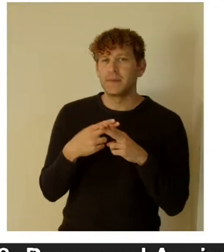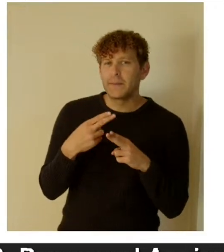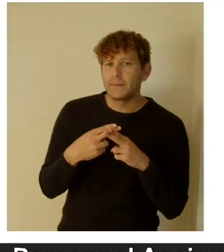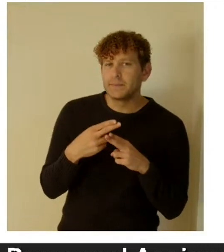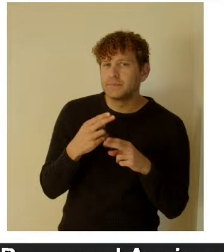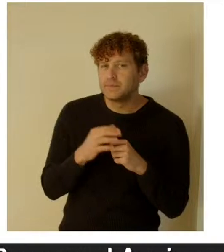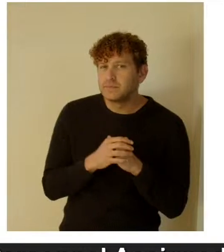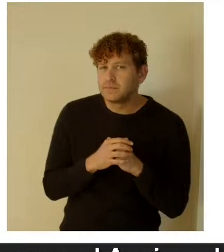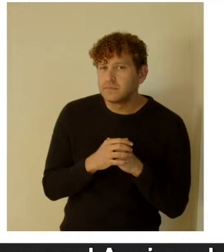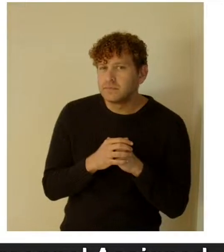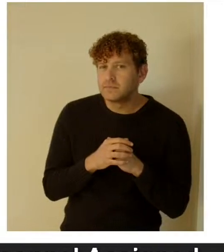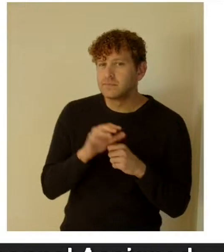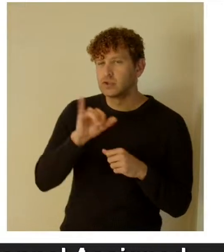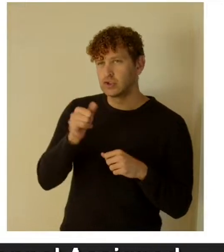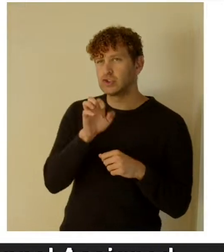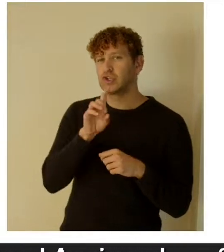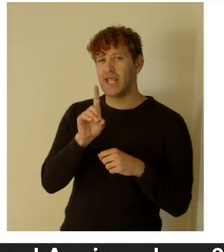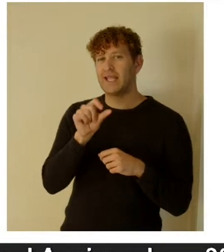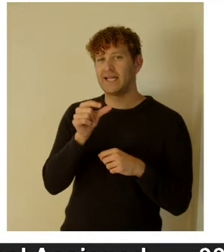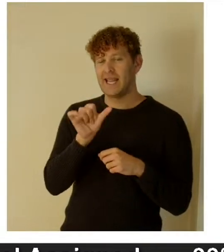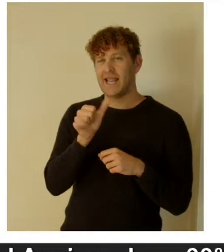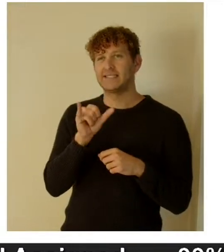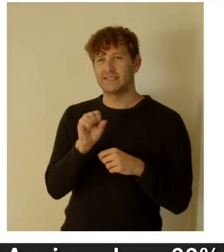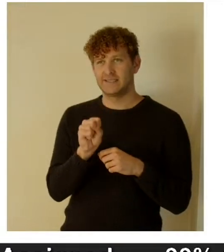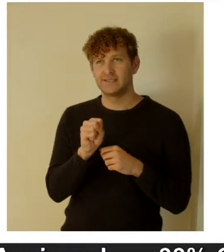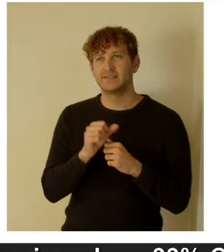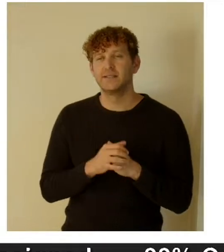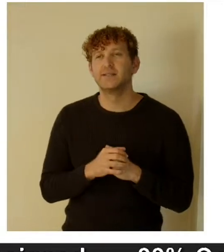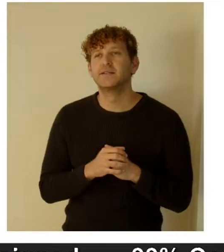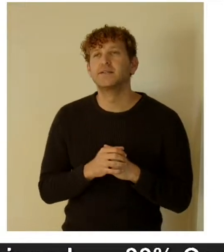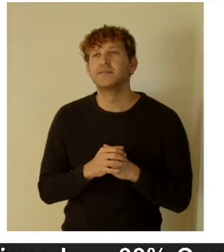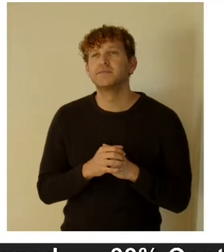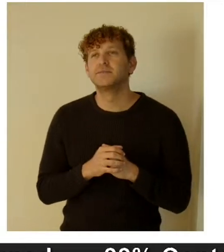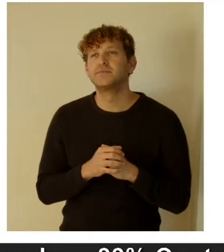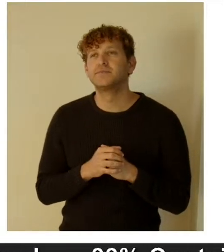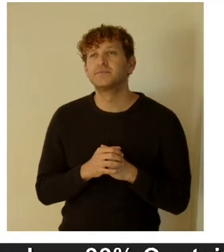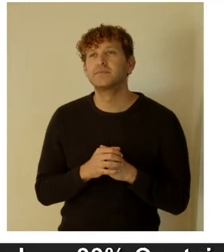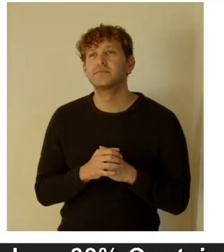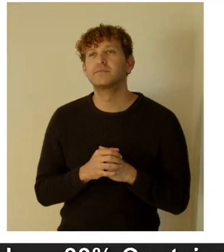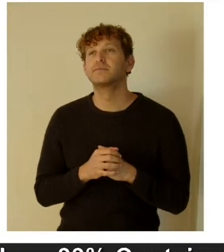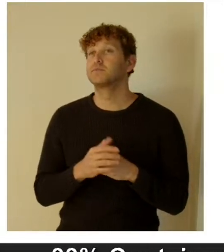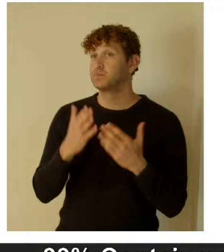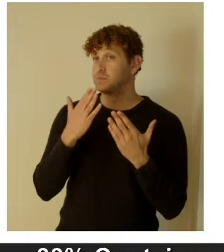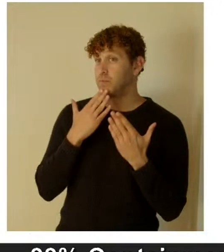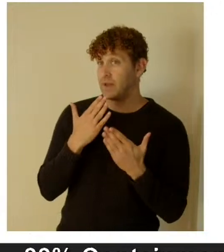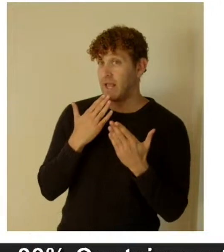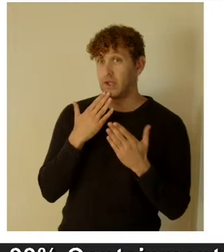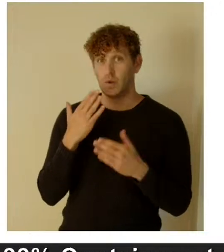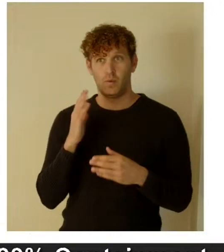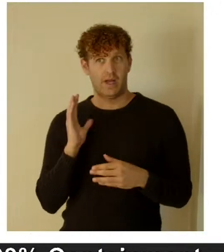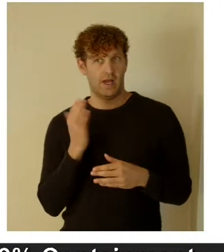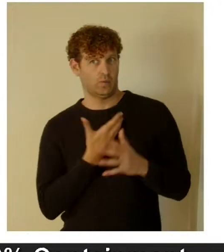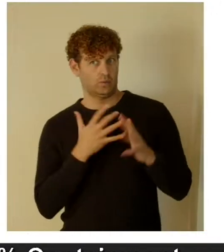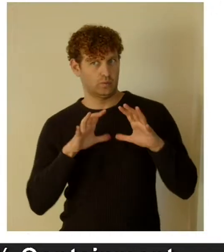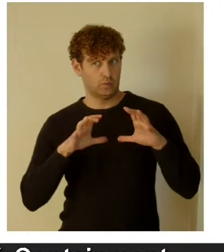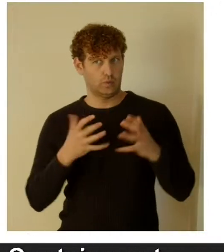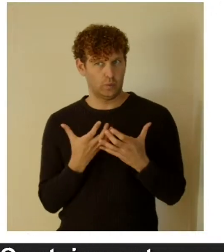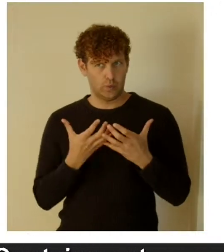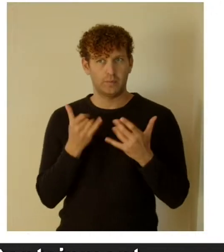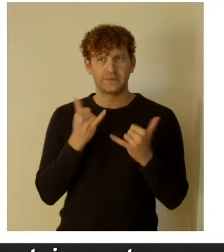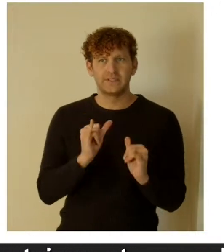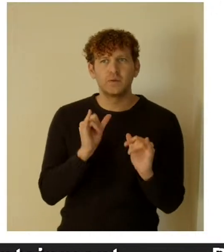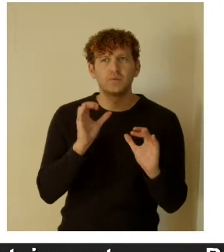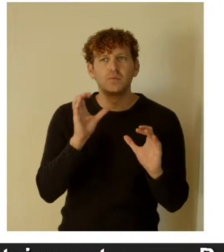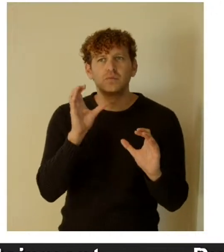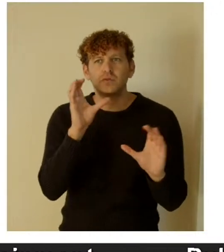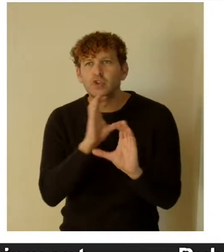All right, good afternoon. Crews continue to work with our urban search and rescue and the county sheriff's search